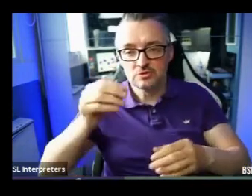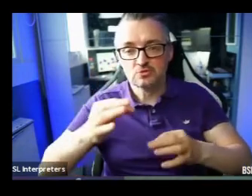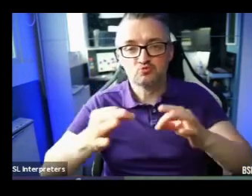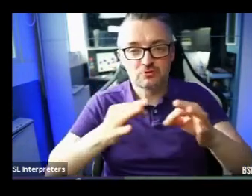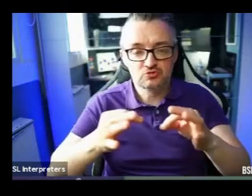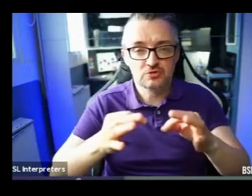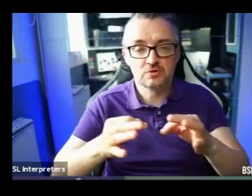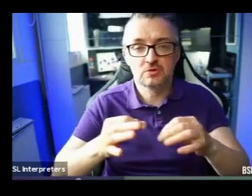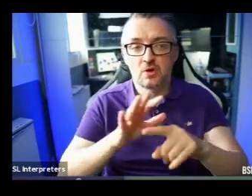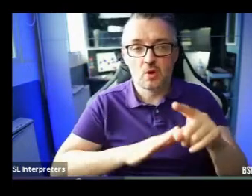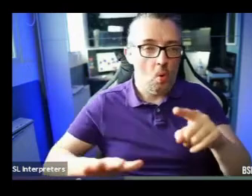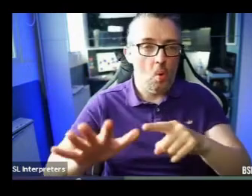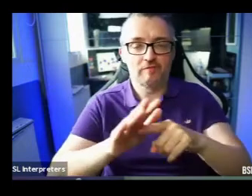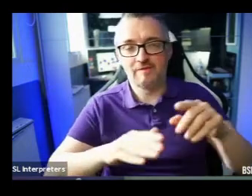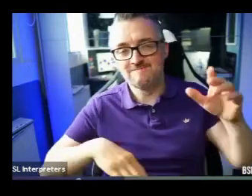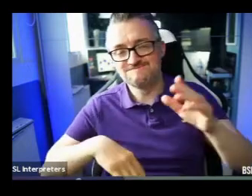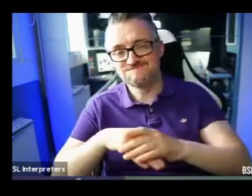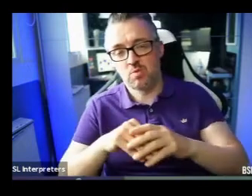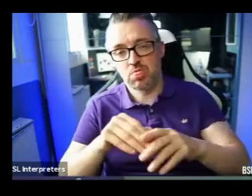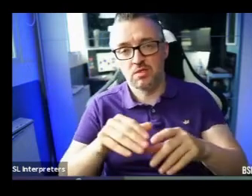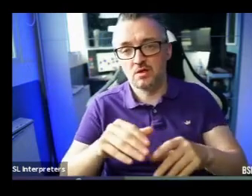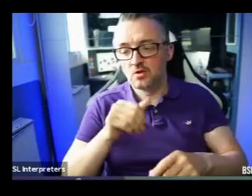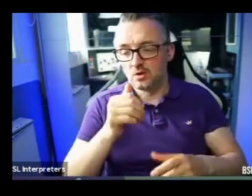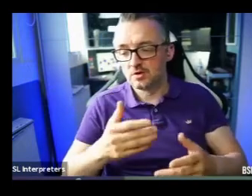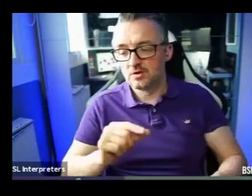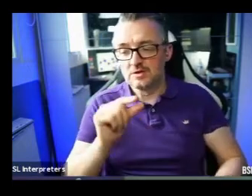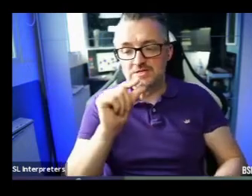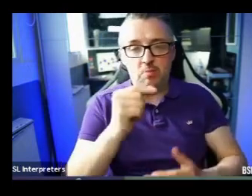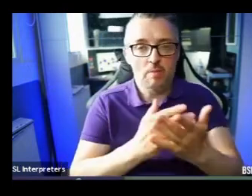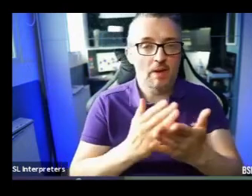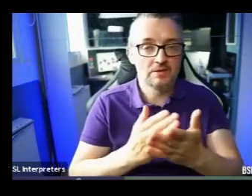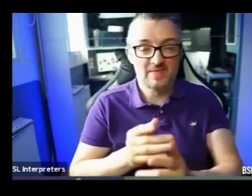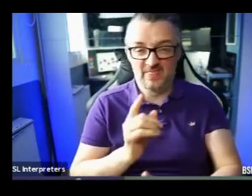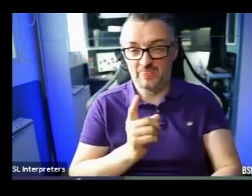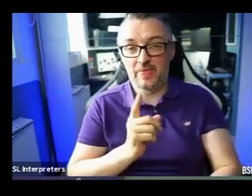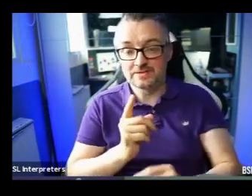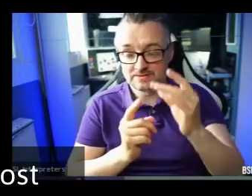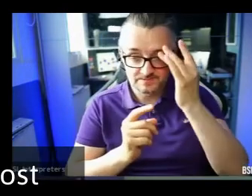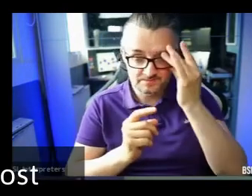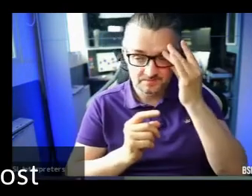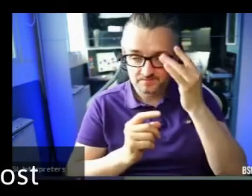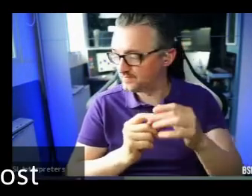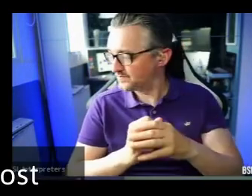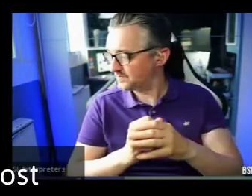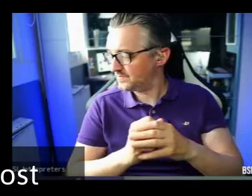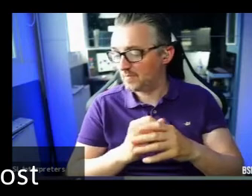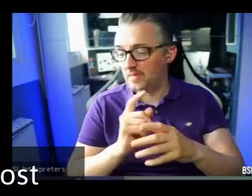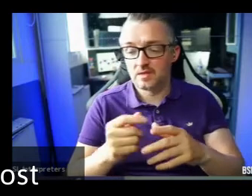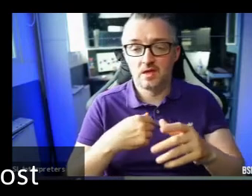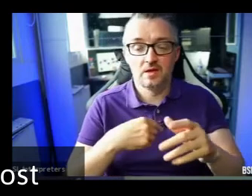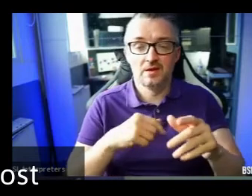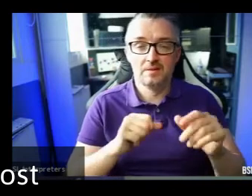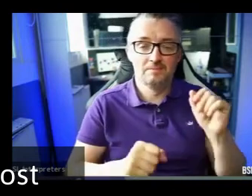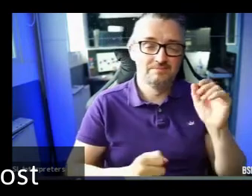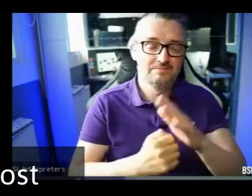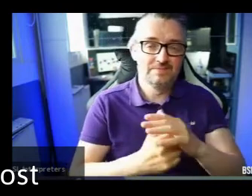strategy across the whole area, rather than just a little component of it. That seems to have been our